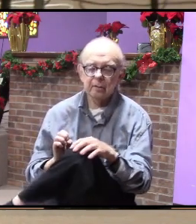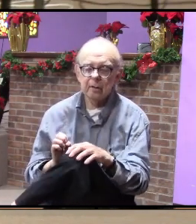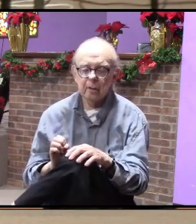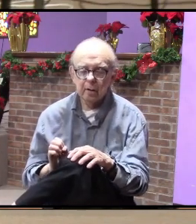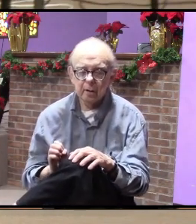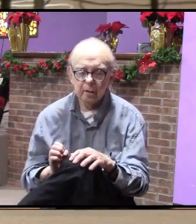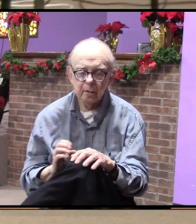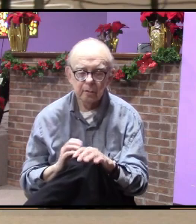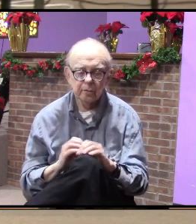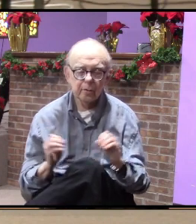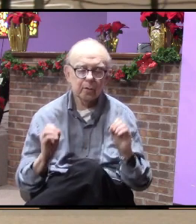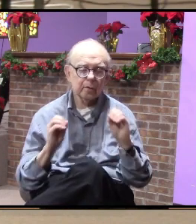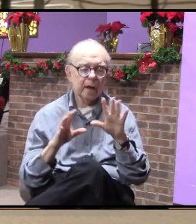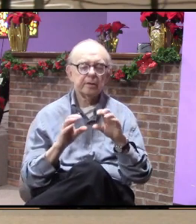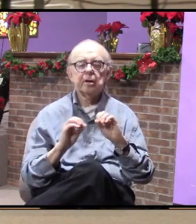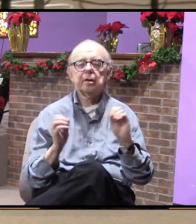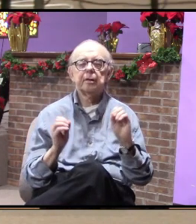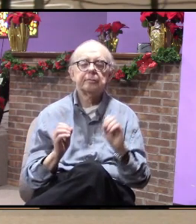No light.